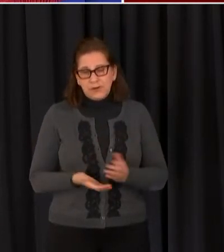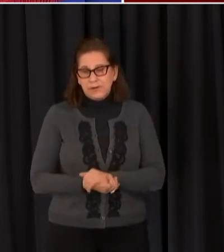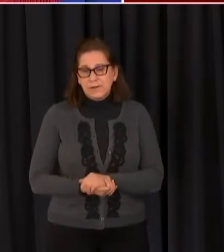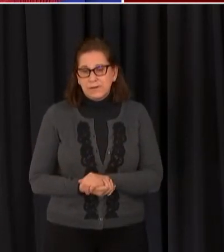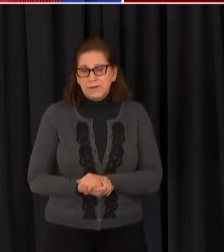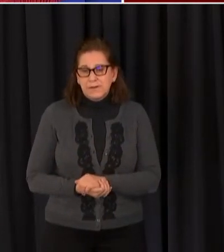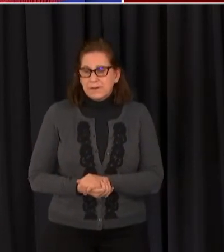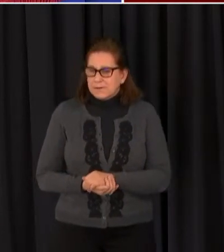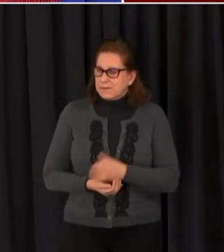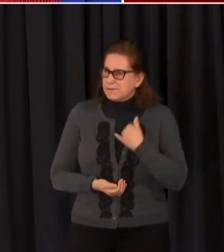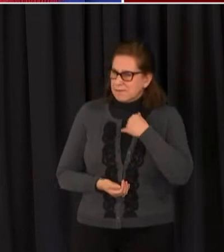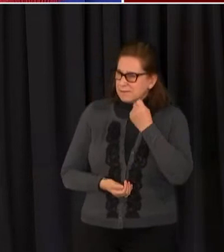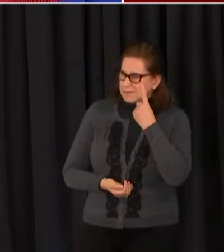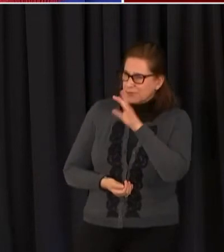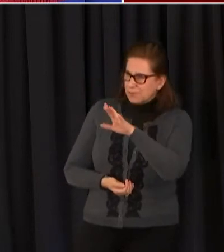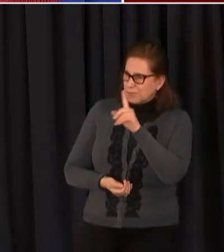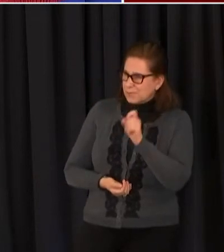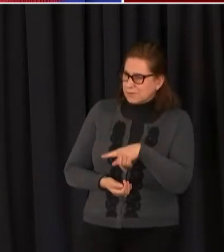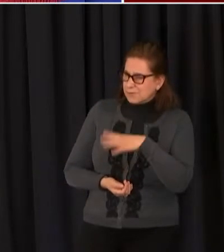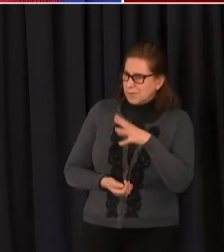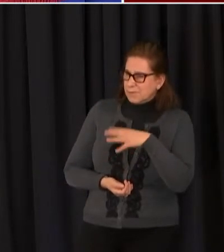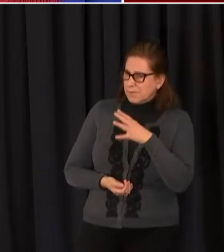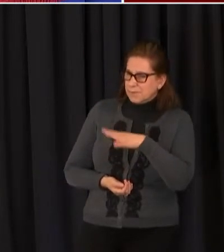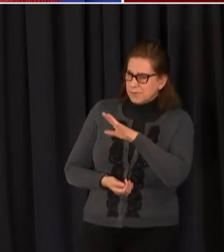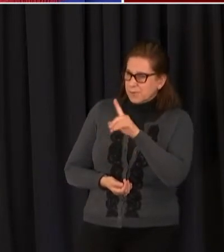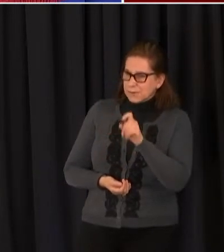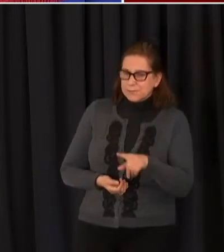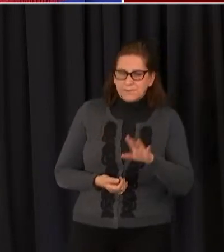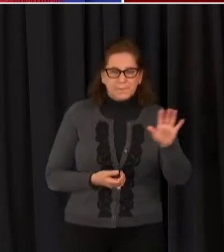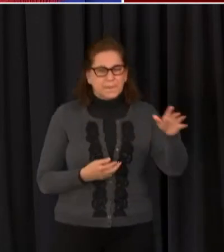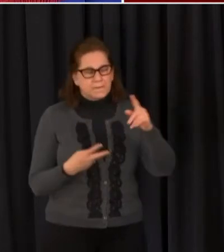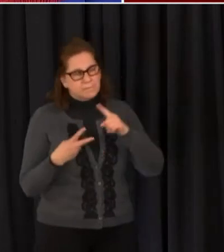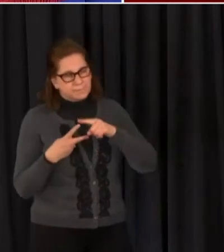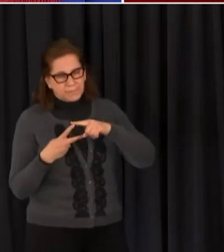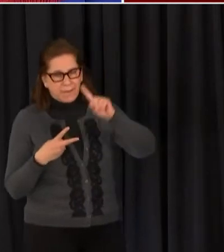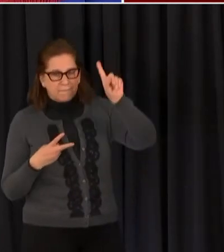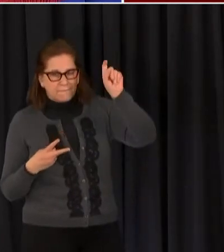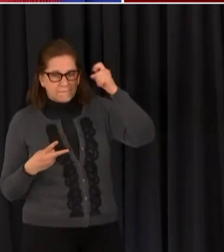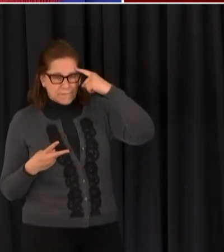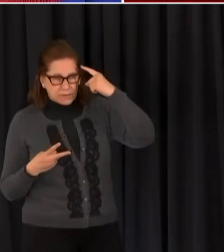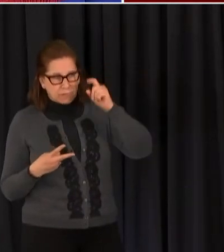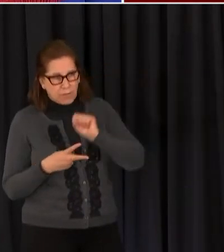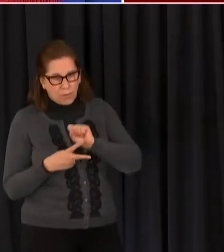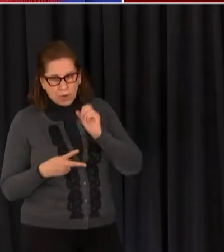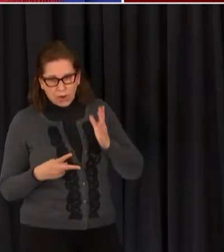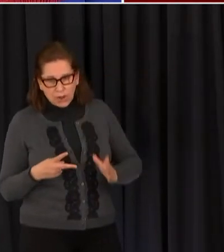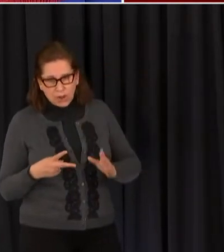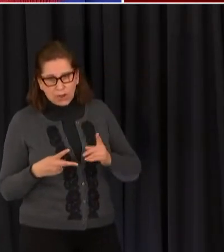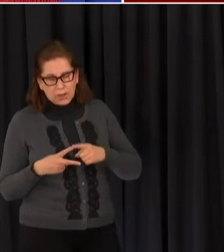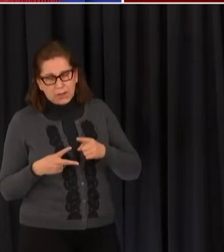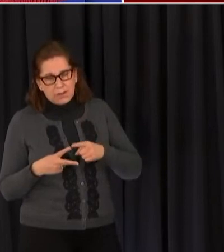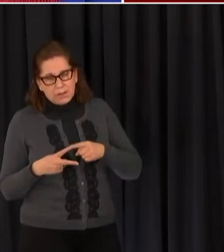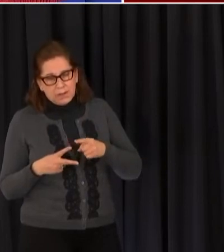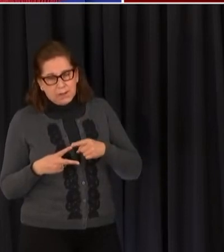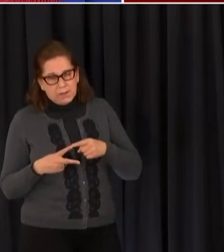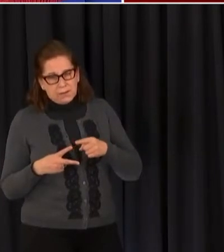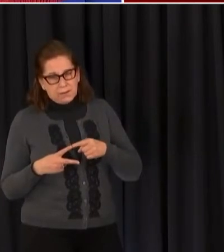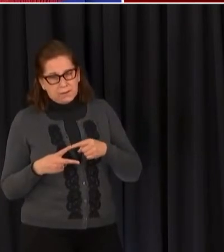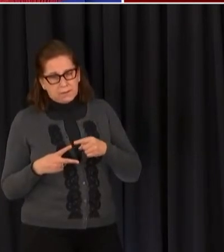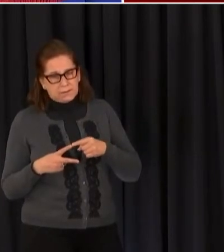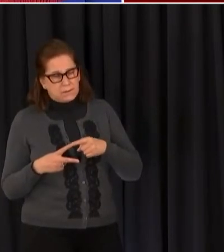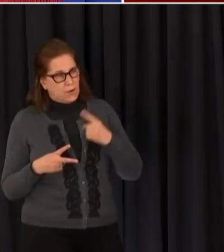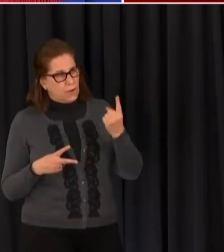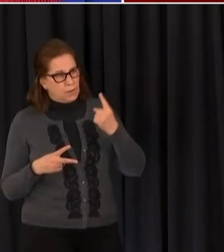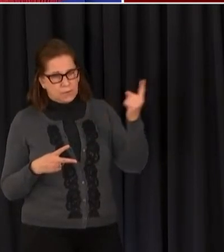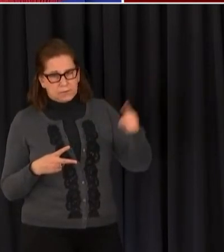I'm not sure I understand that. So I guess two parts. Federal workers, can you tell? I think the federal workers were always in